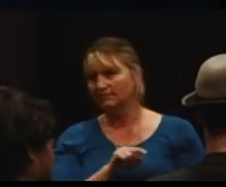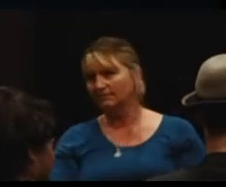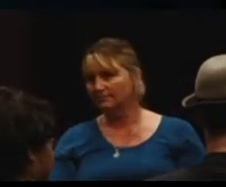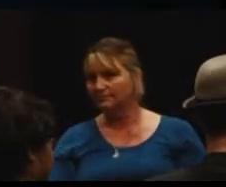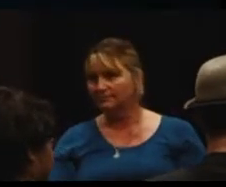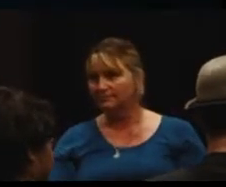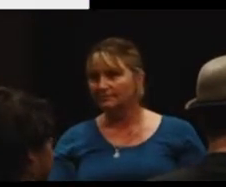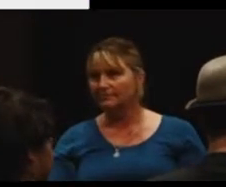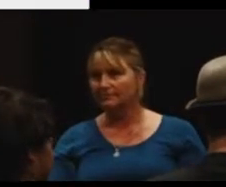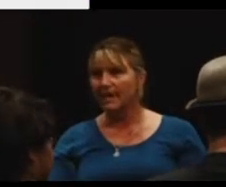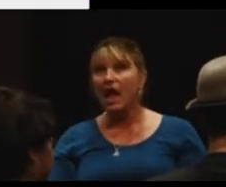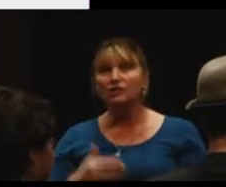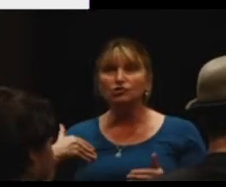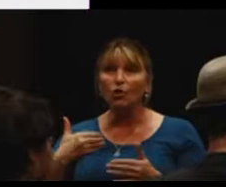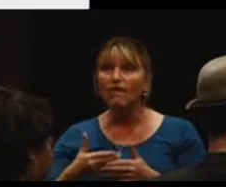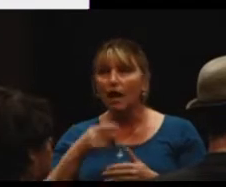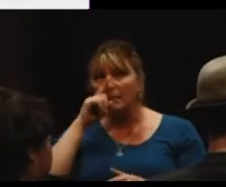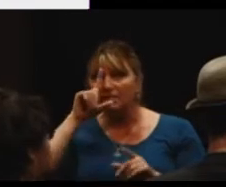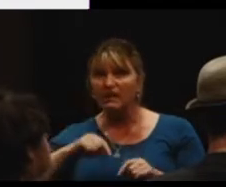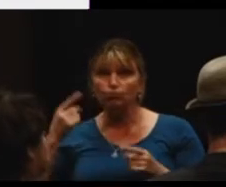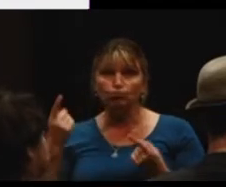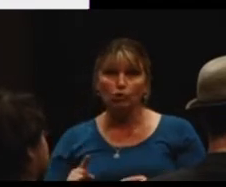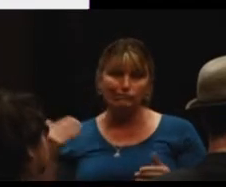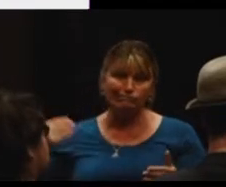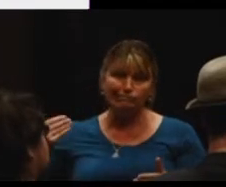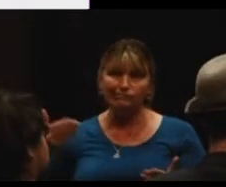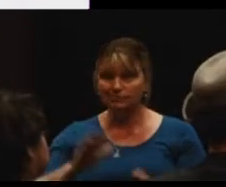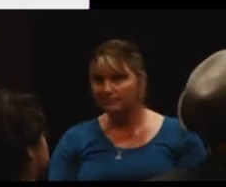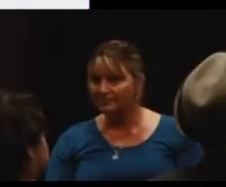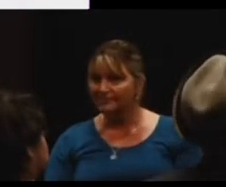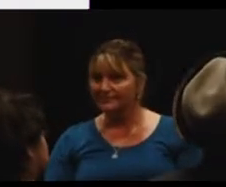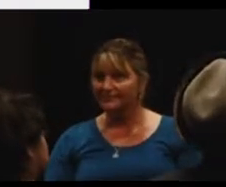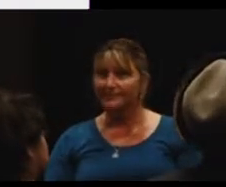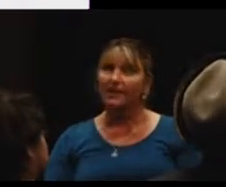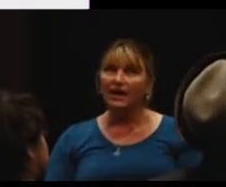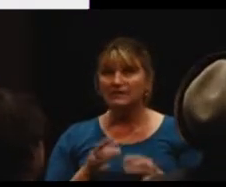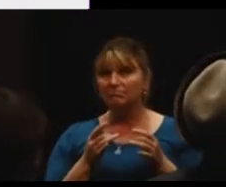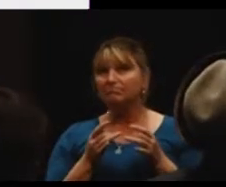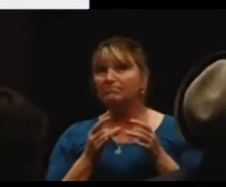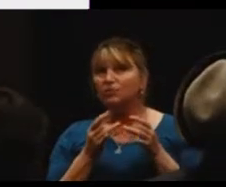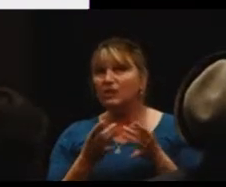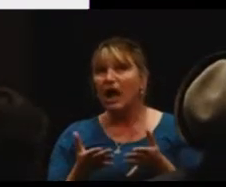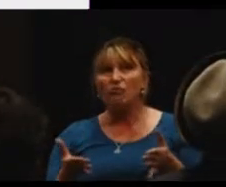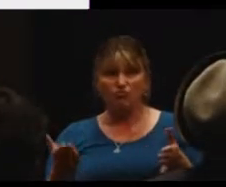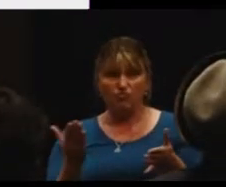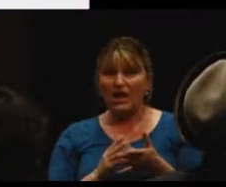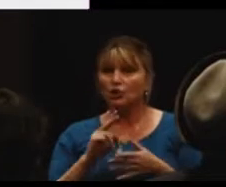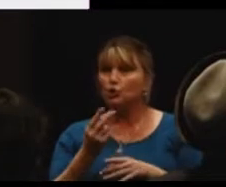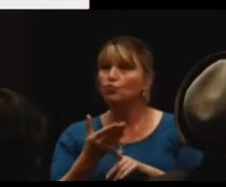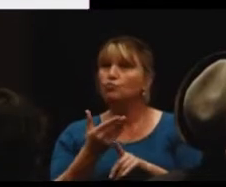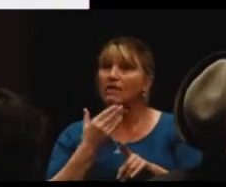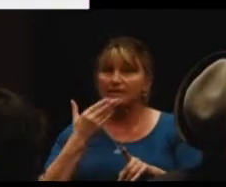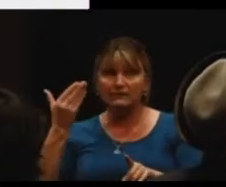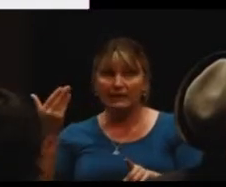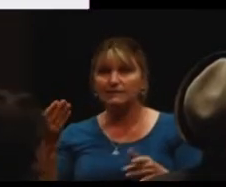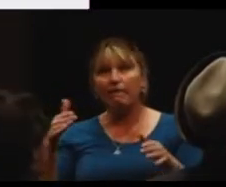what people have found so far. To begin with, and this has been covered quite well by our two previous speakers, is that